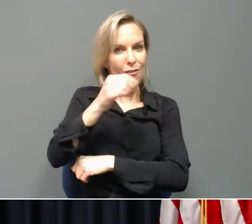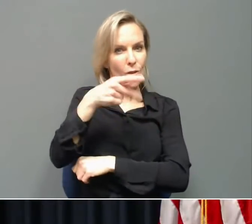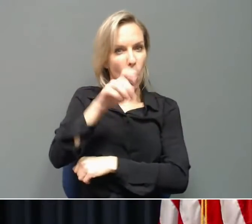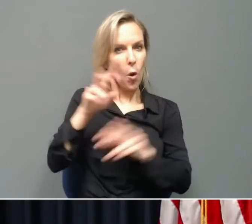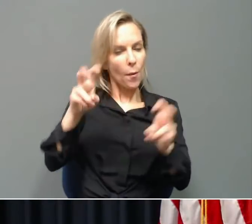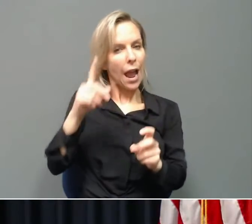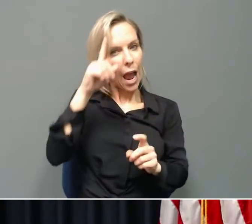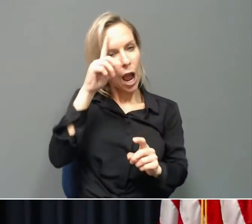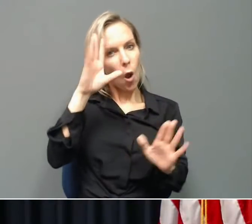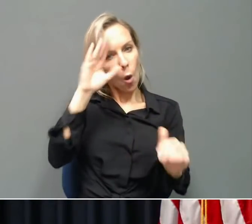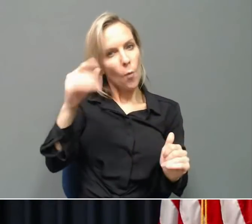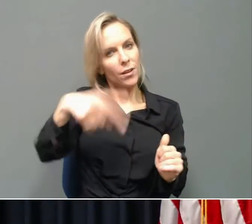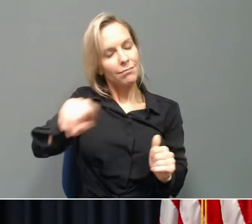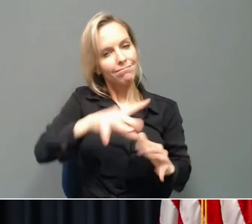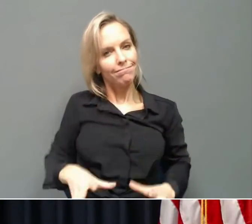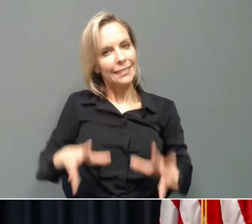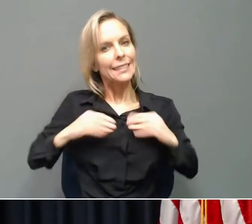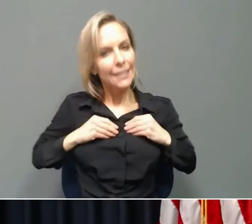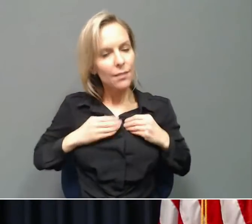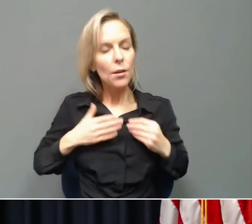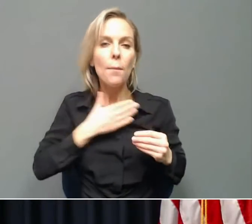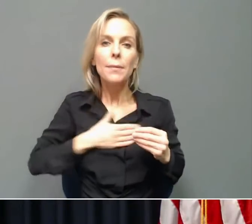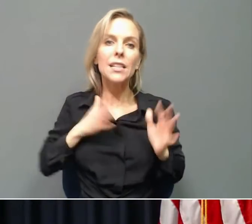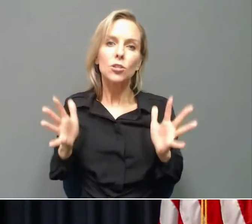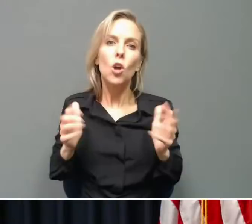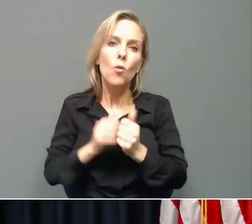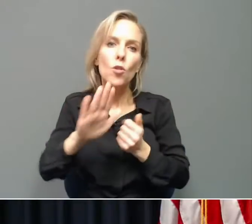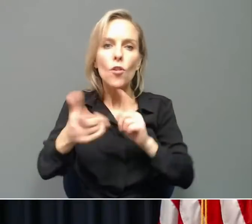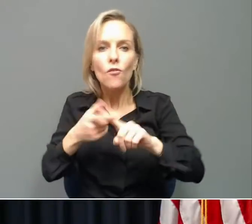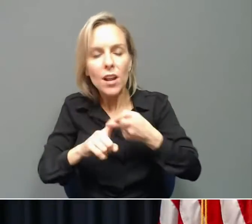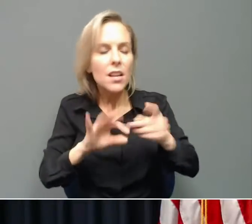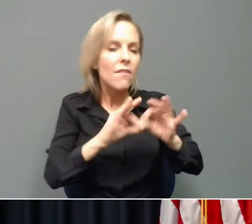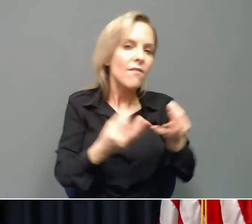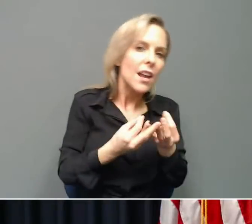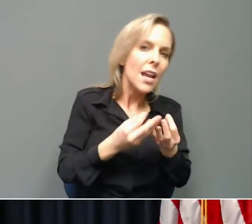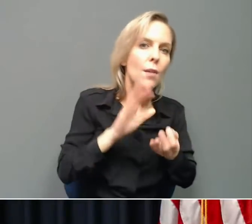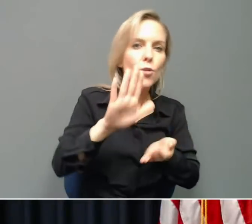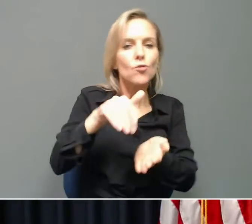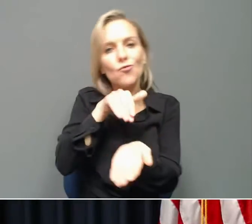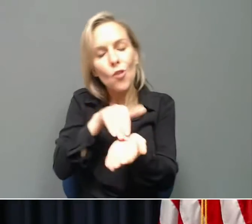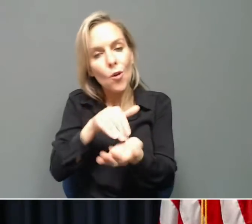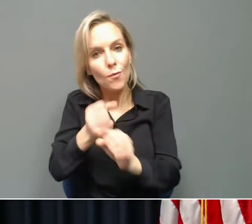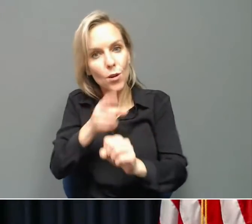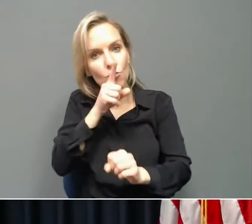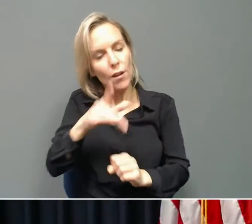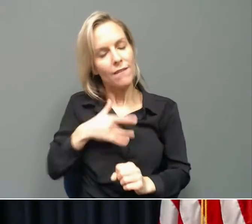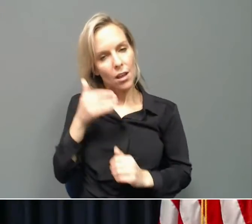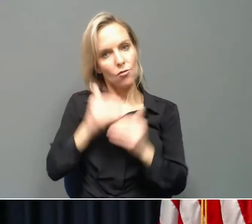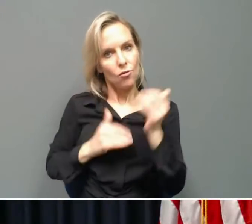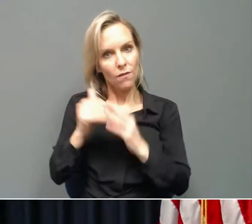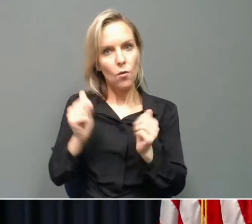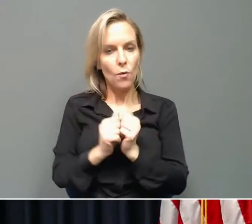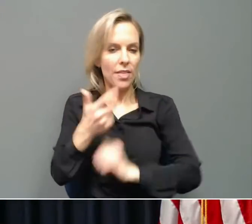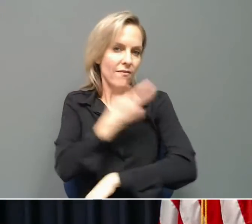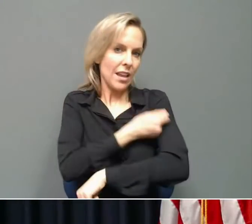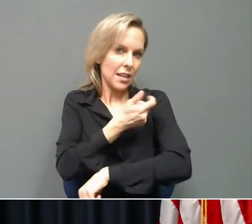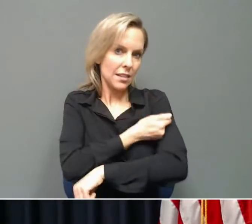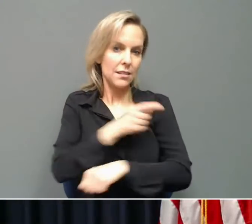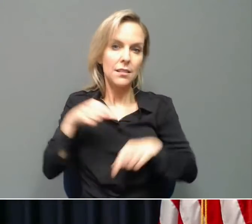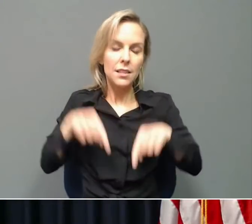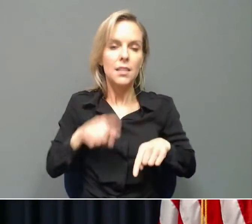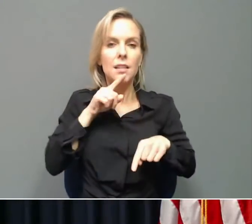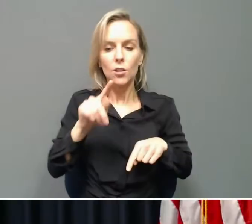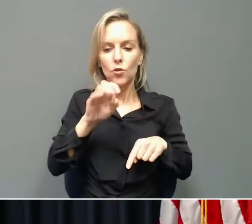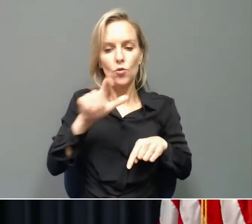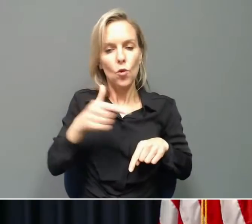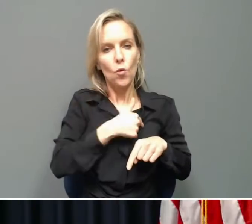accept that. Please talk with your friends, your family, your medical providers, and make sure you're comfortable with the vaccine. This is the tool we have to